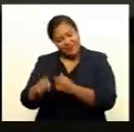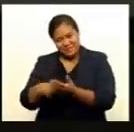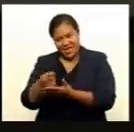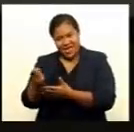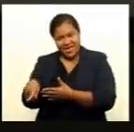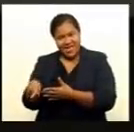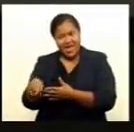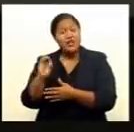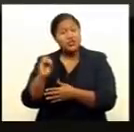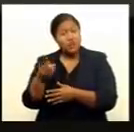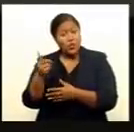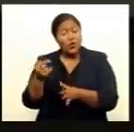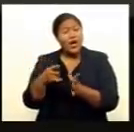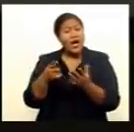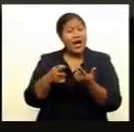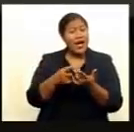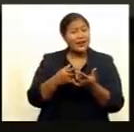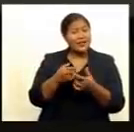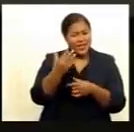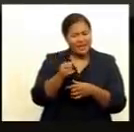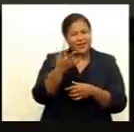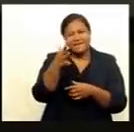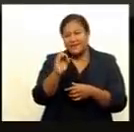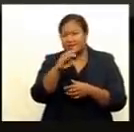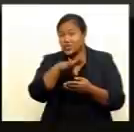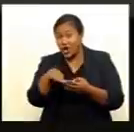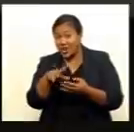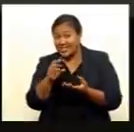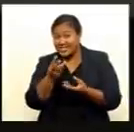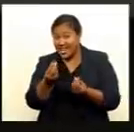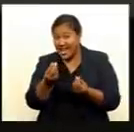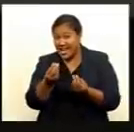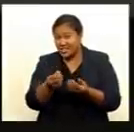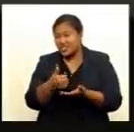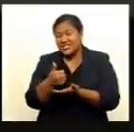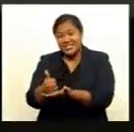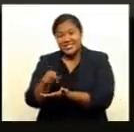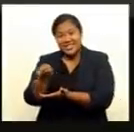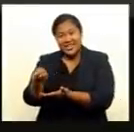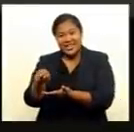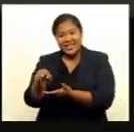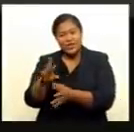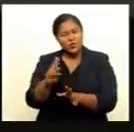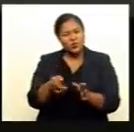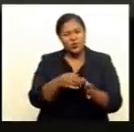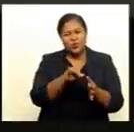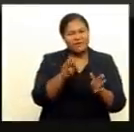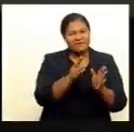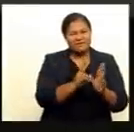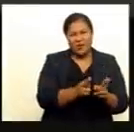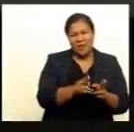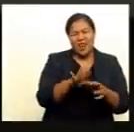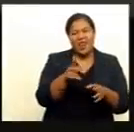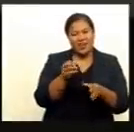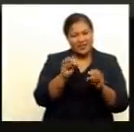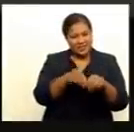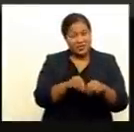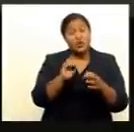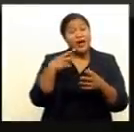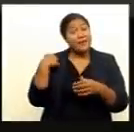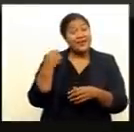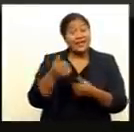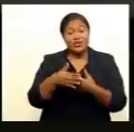Ateda, there will be another round of $50 cash assistance to those in the informal sector. Applications open on the 30th of